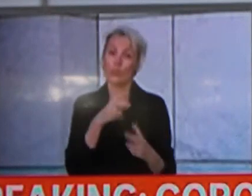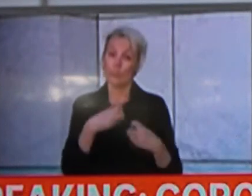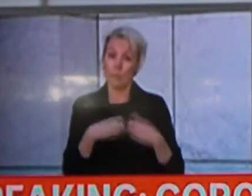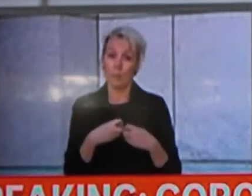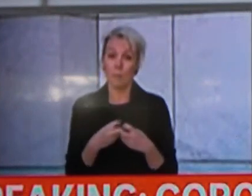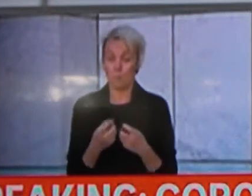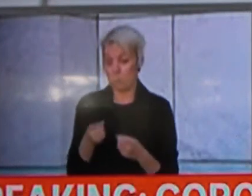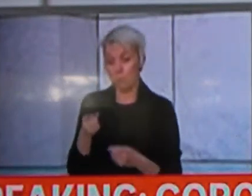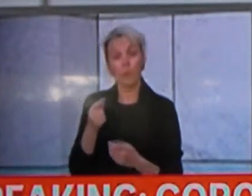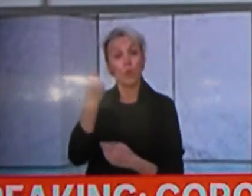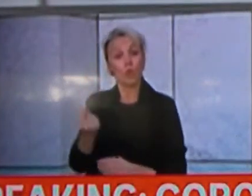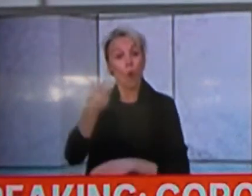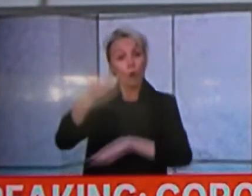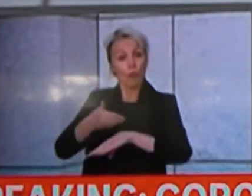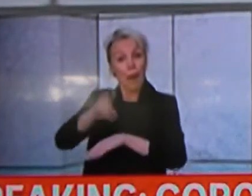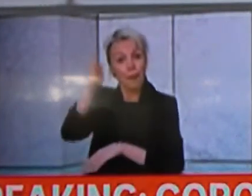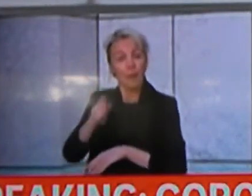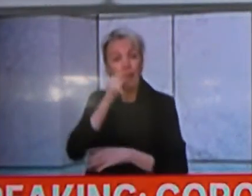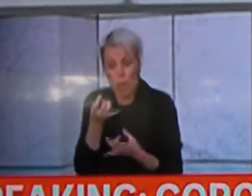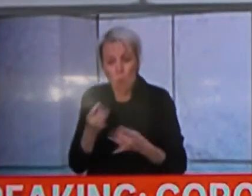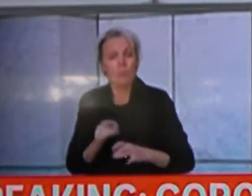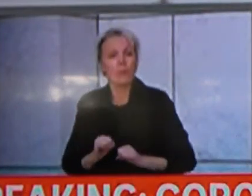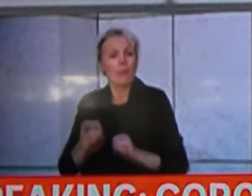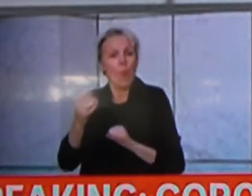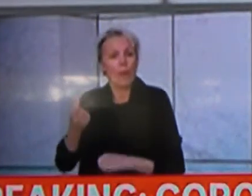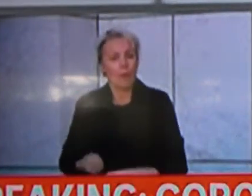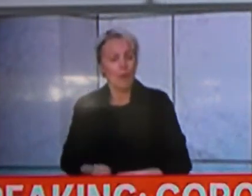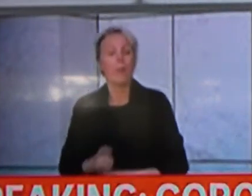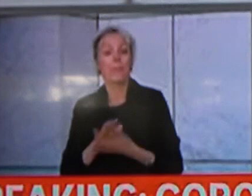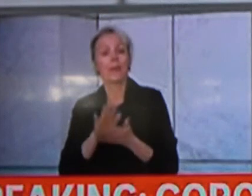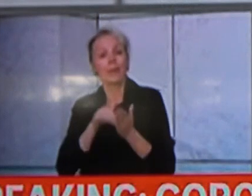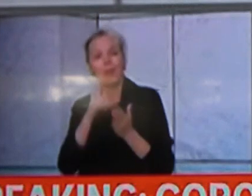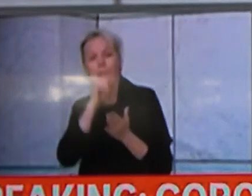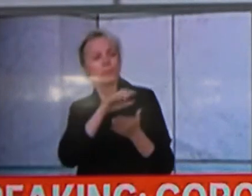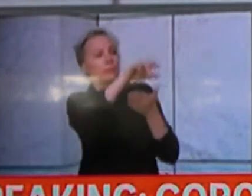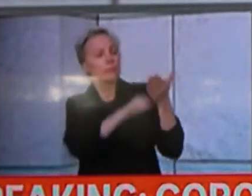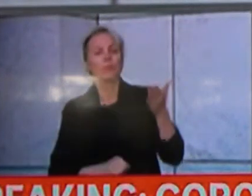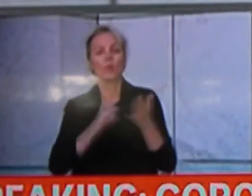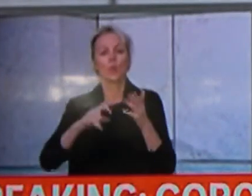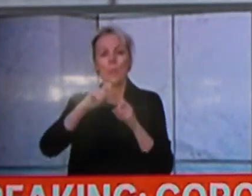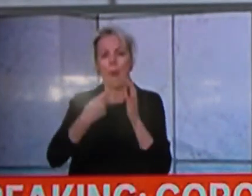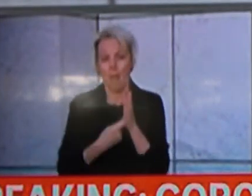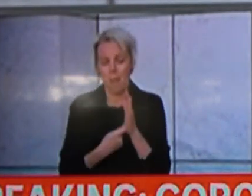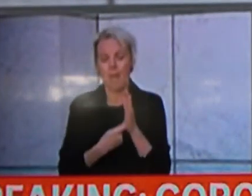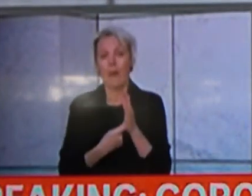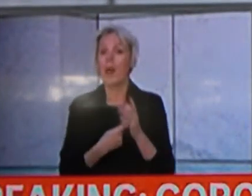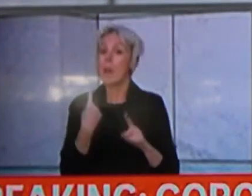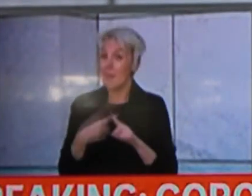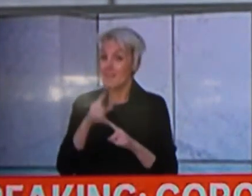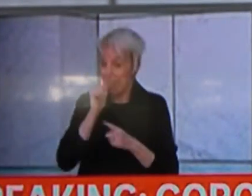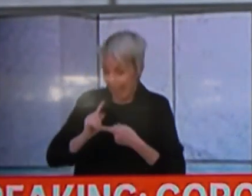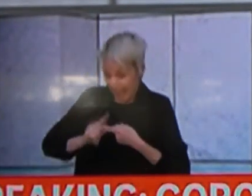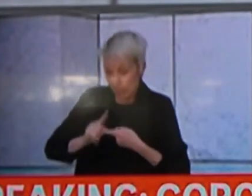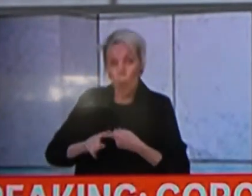sole trader where they can access their own savings to get them through their superannuation. But there is also the ability for them to keep working in